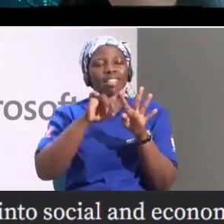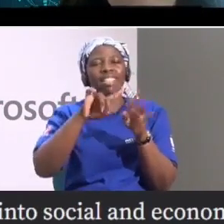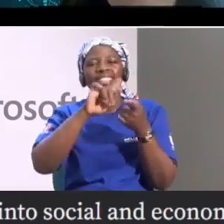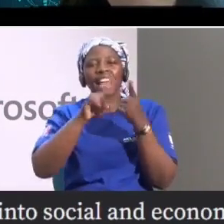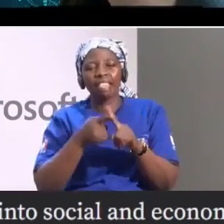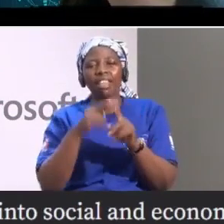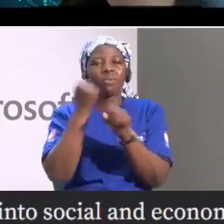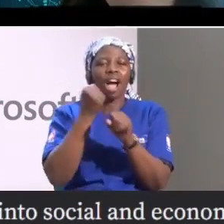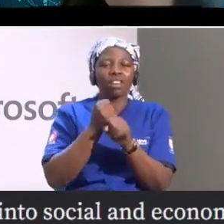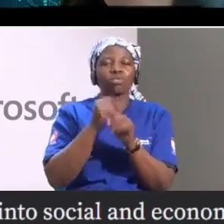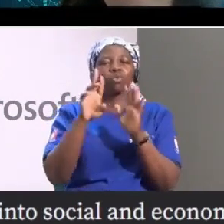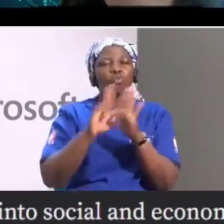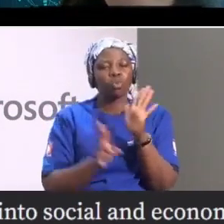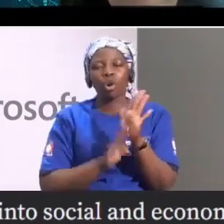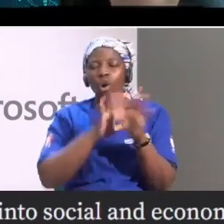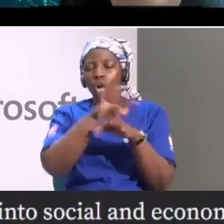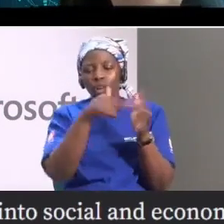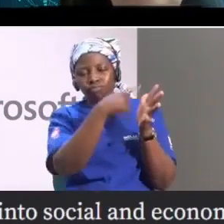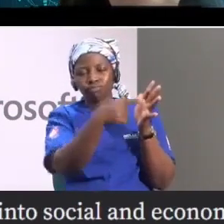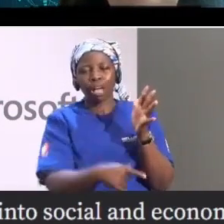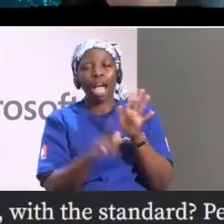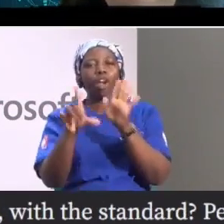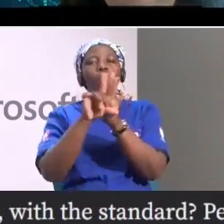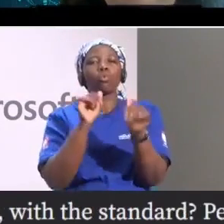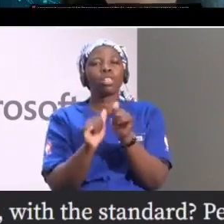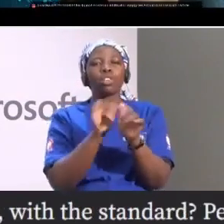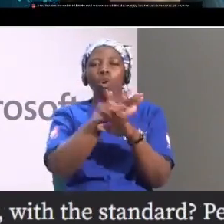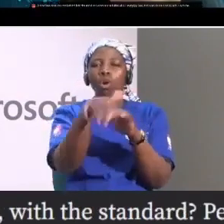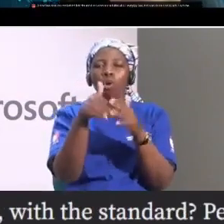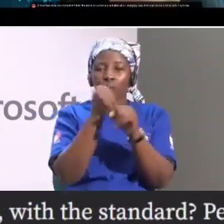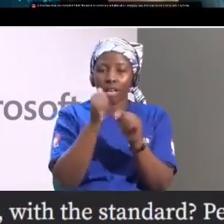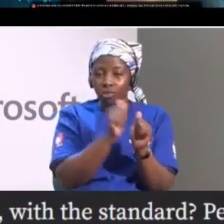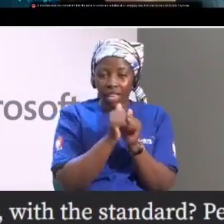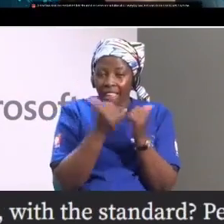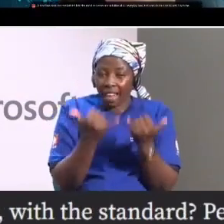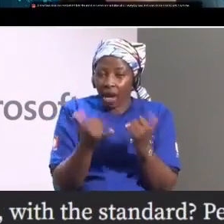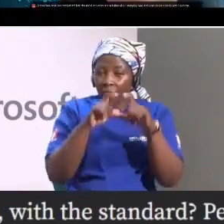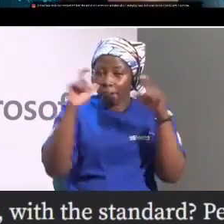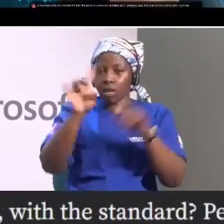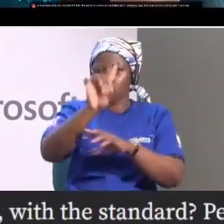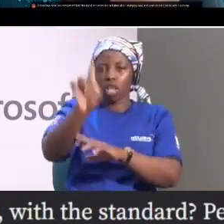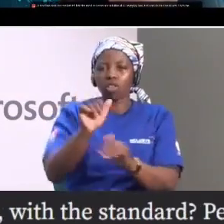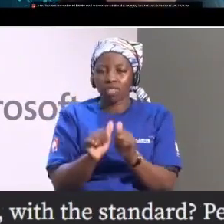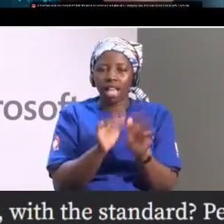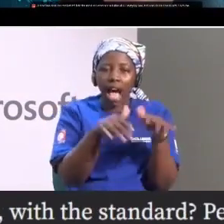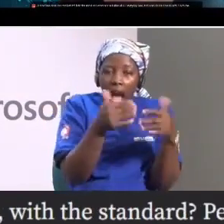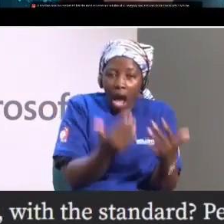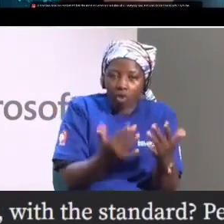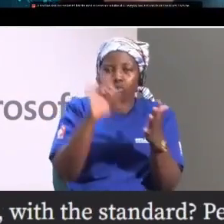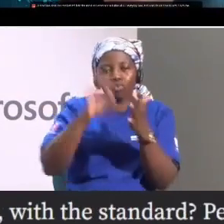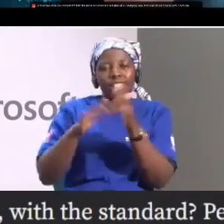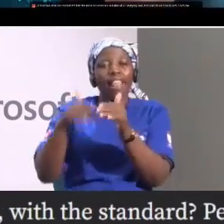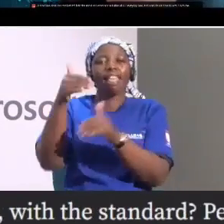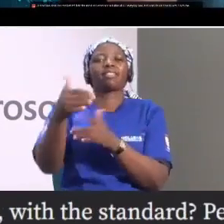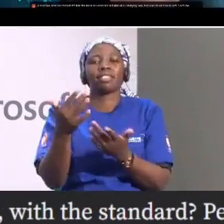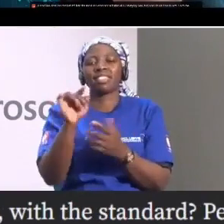instructions. All these are legal instruments which work together. So the big question is, what next? So those are